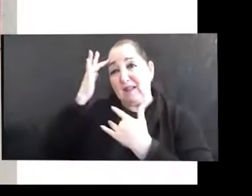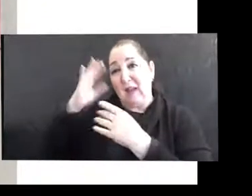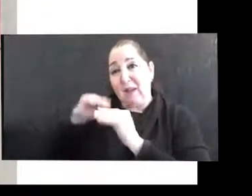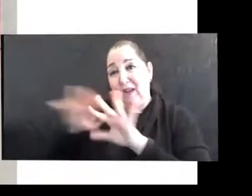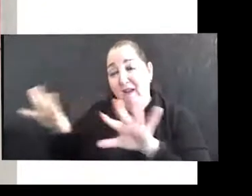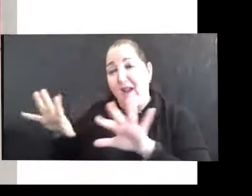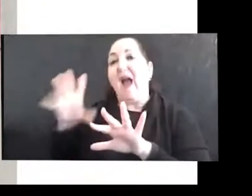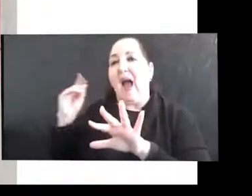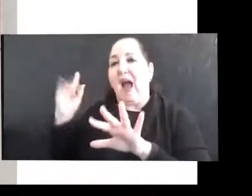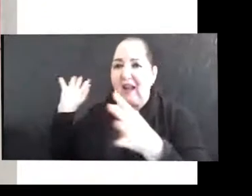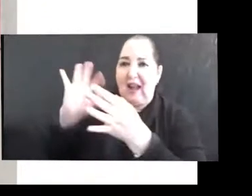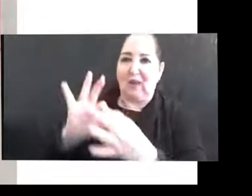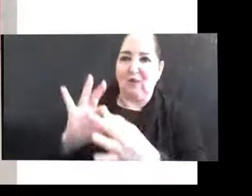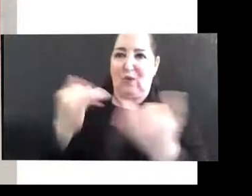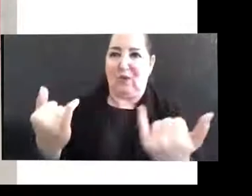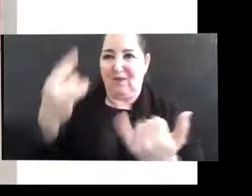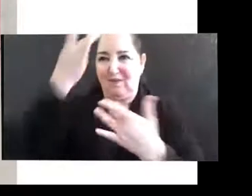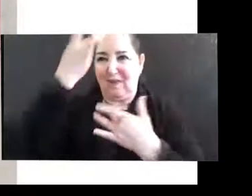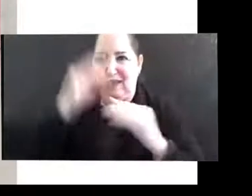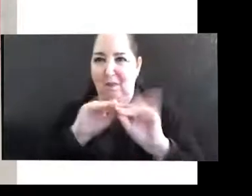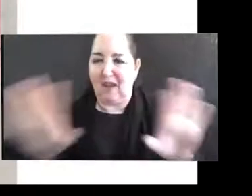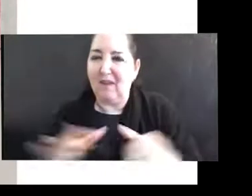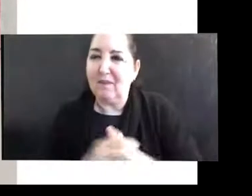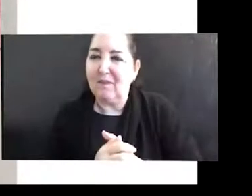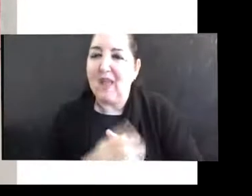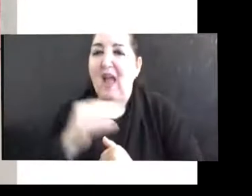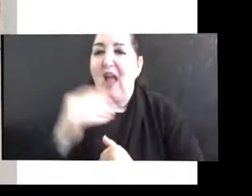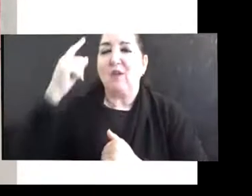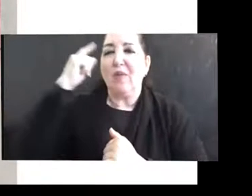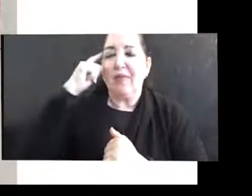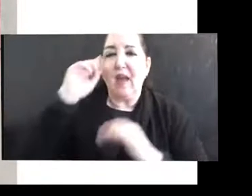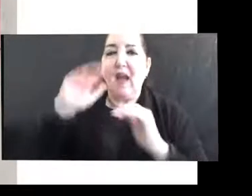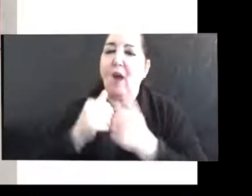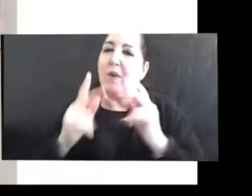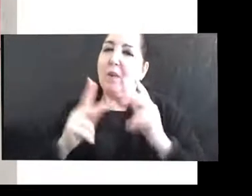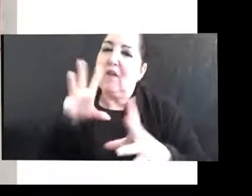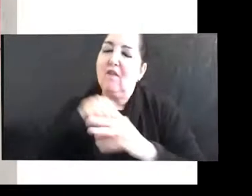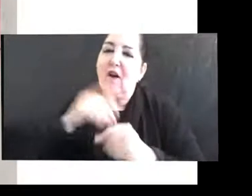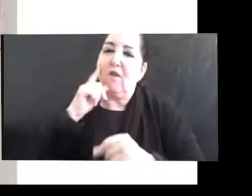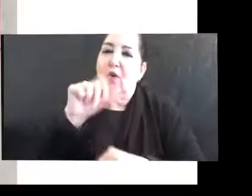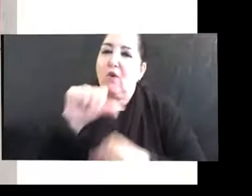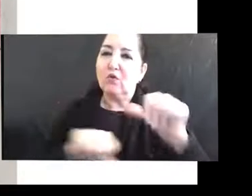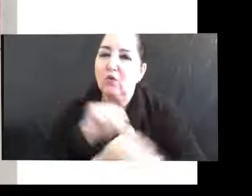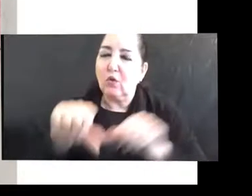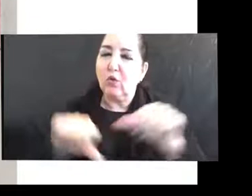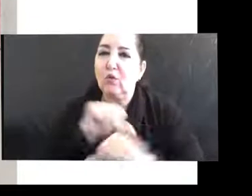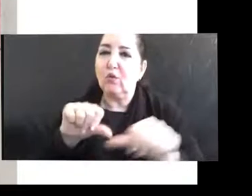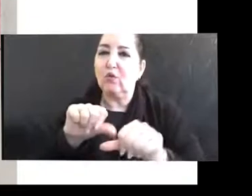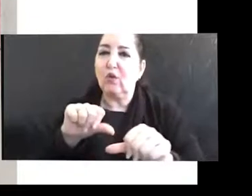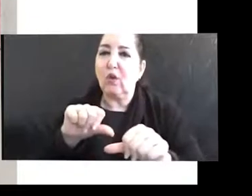pandemic and the current moment, and to also think through how people who are involved in social